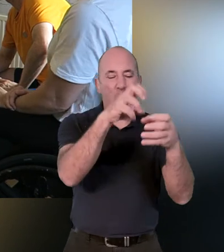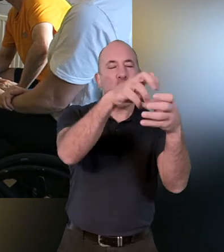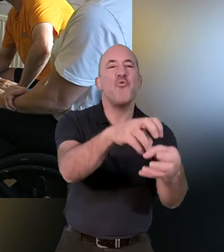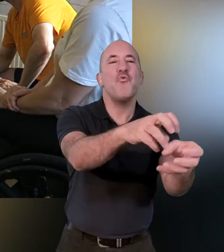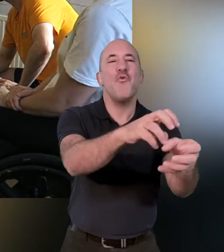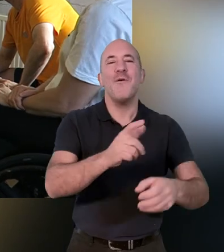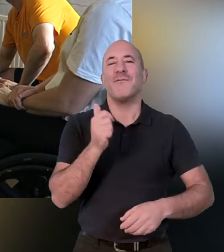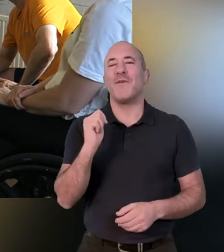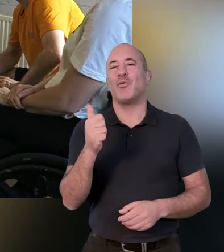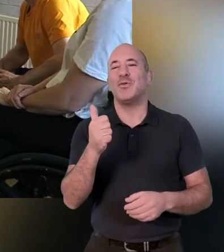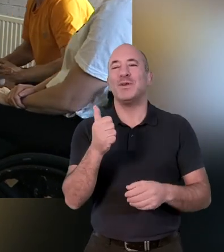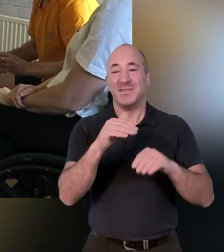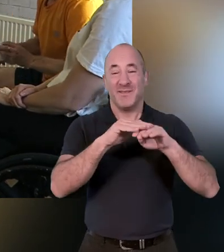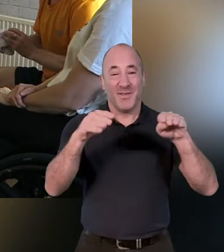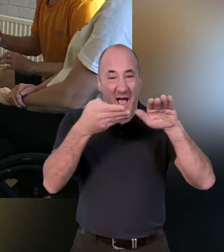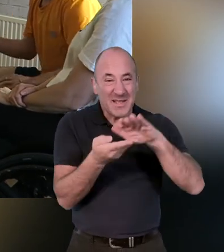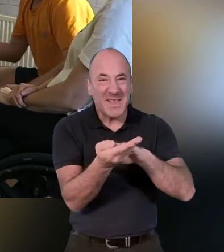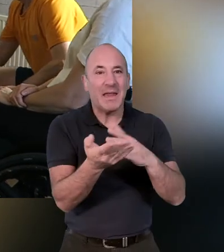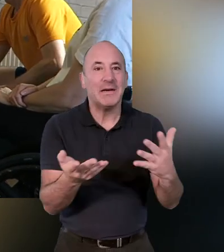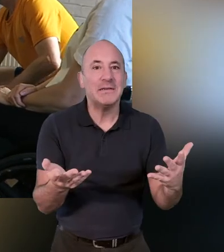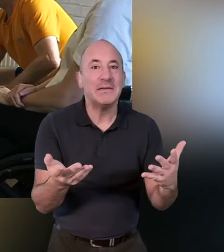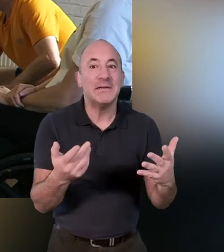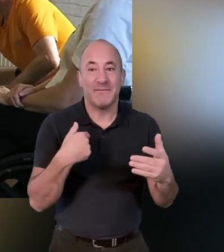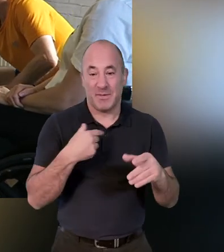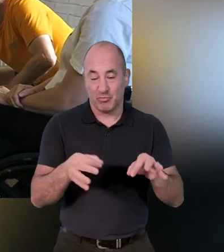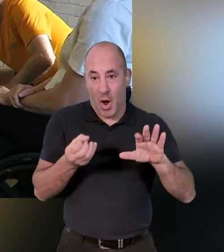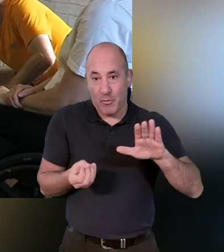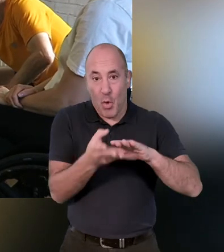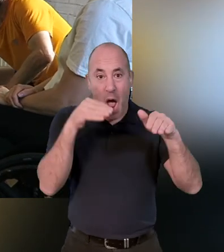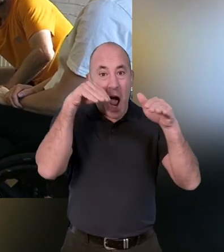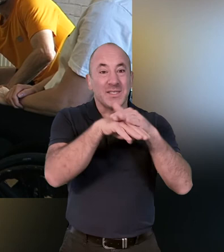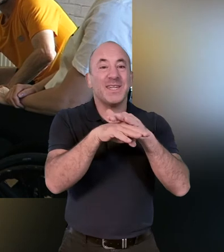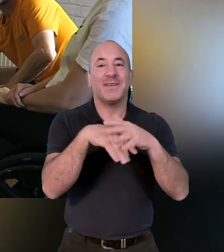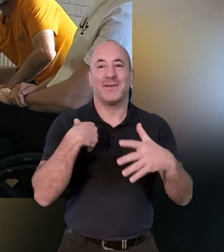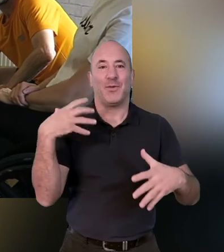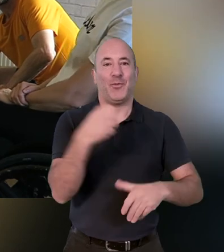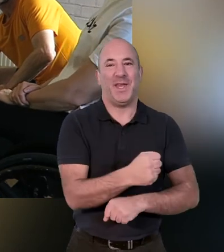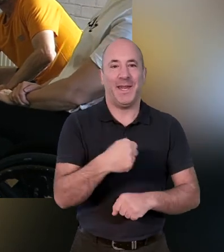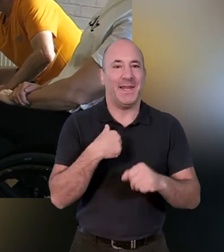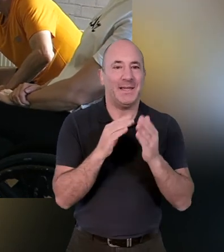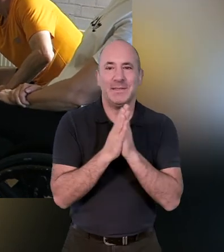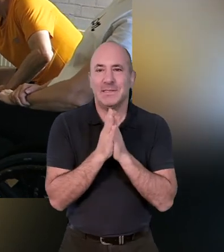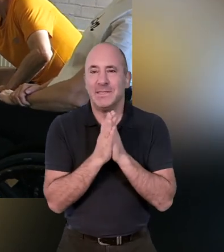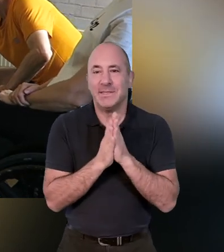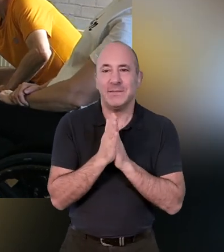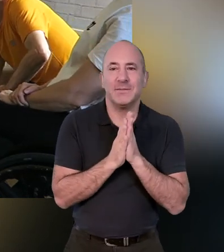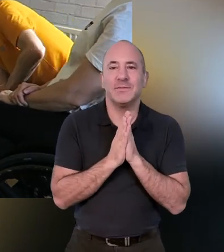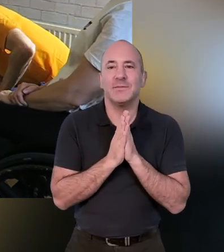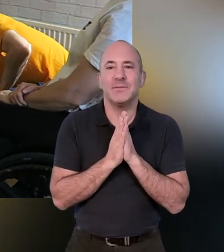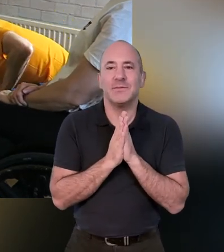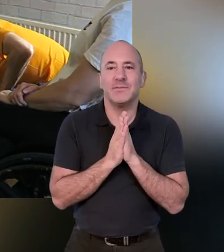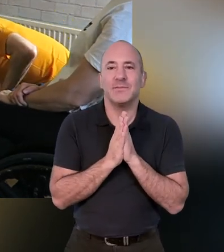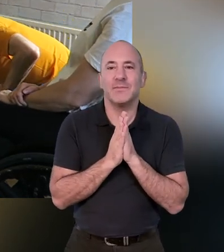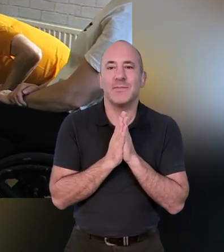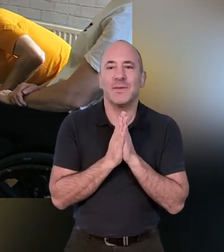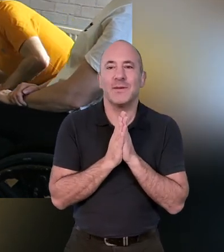smart tactic. And it's gone under the sideboard. So if I can get this under the sideboard, I win.